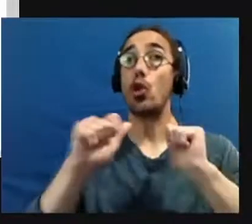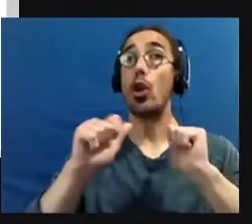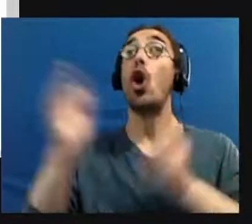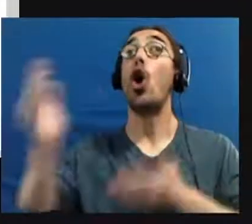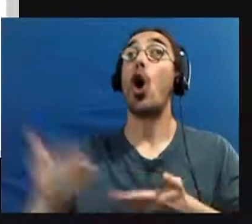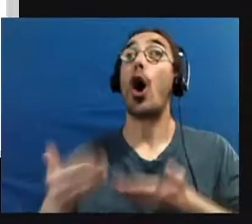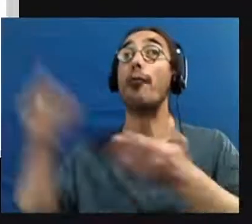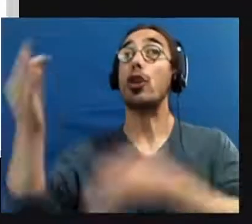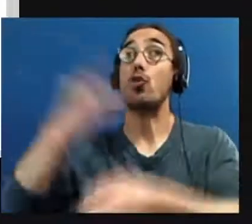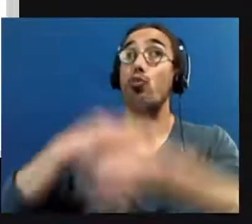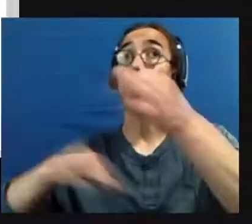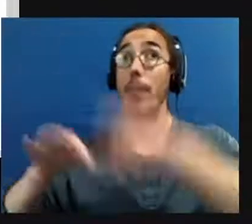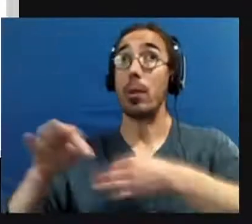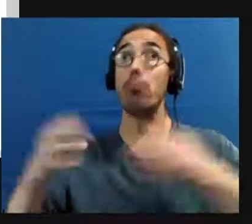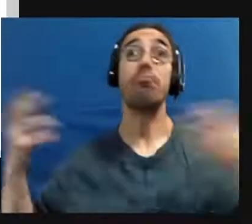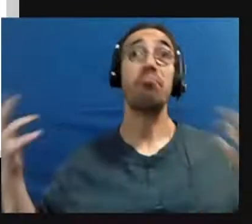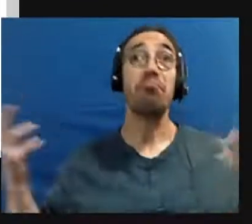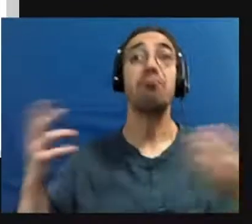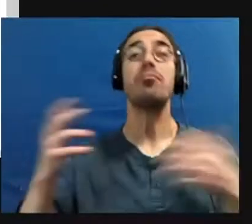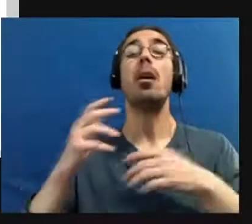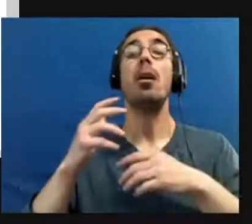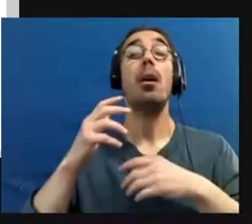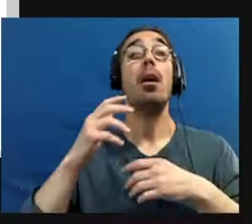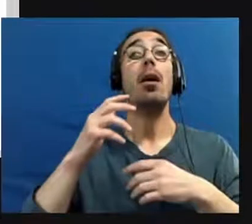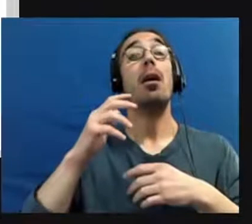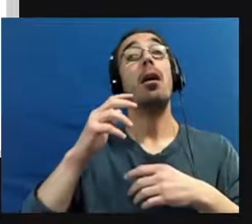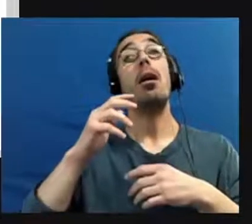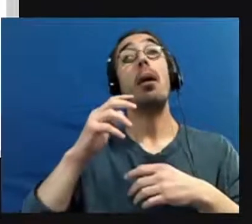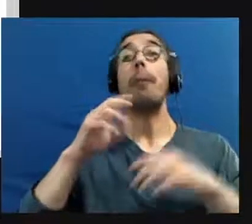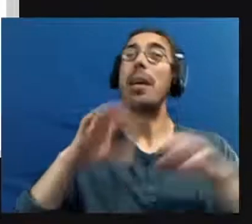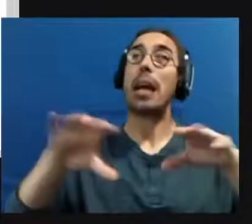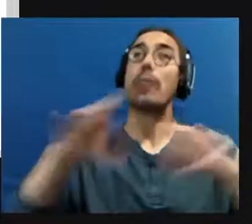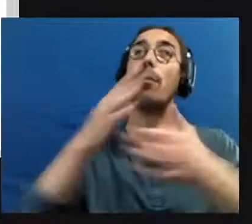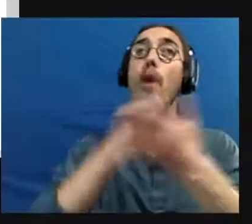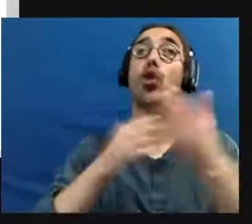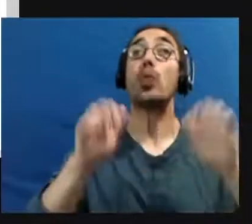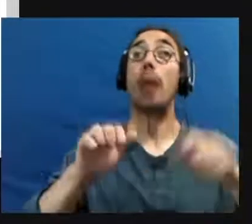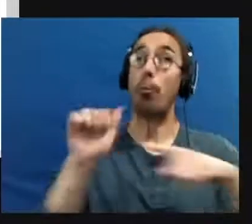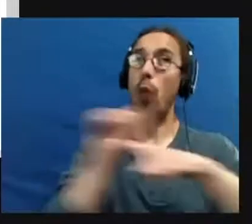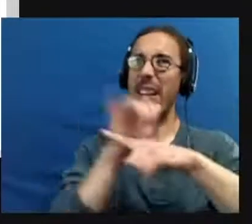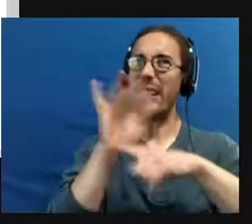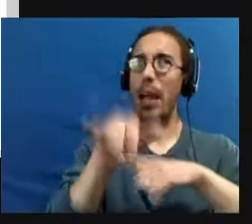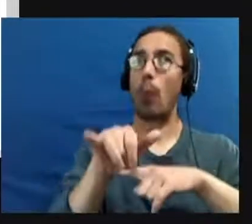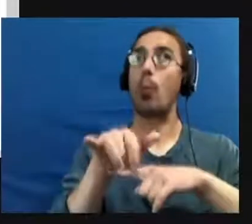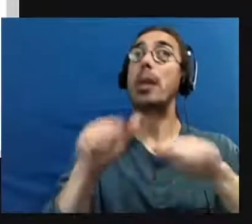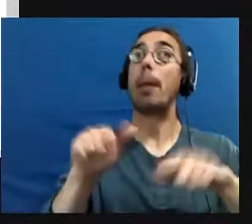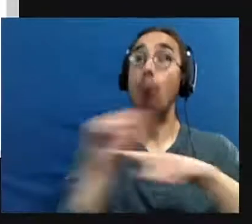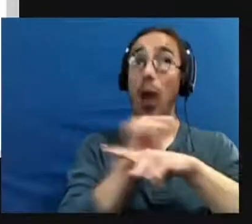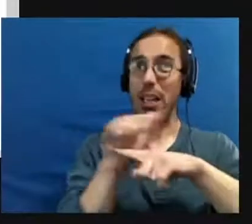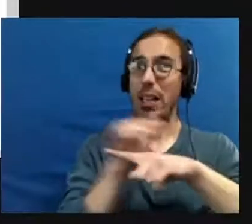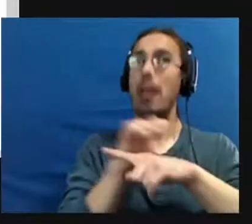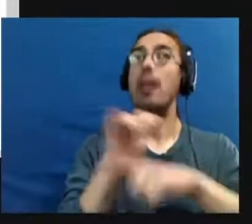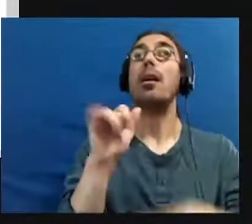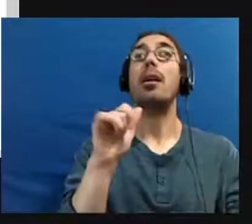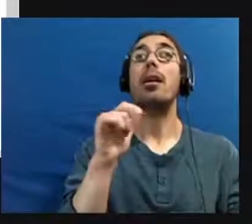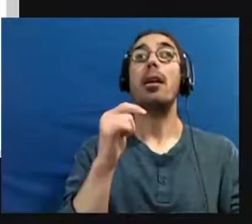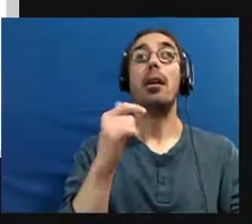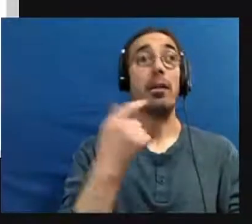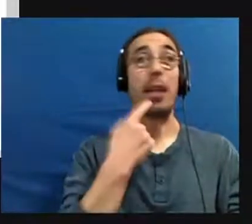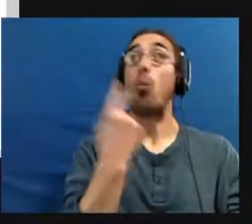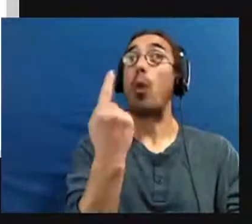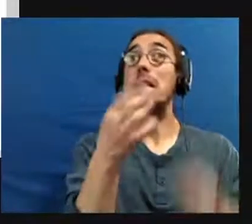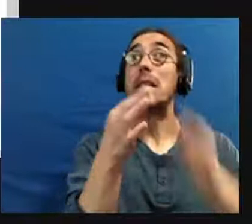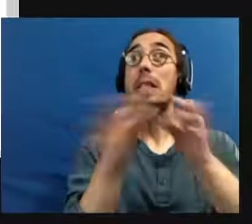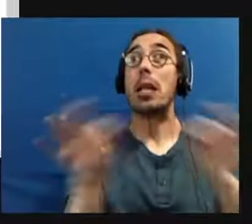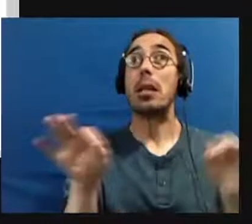recommendations instead. But the sort of active part is that you can practice that. And we'll do that today. We can practice just like saying one sentence that maybe you go to that's